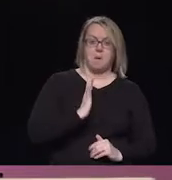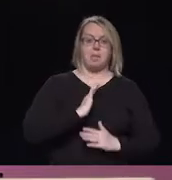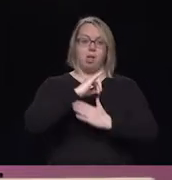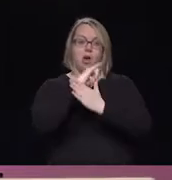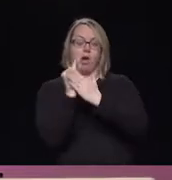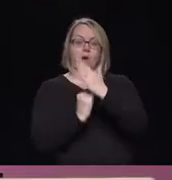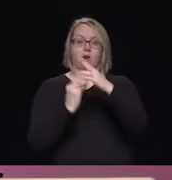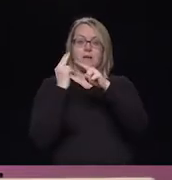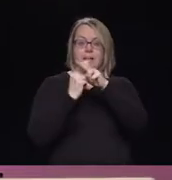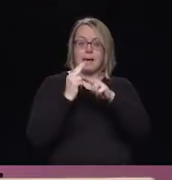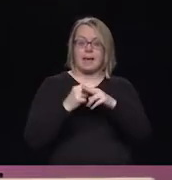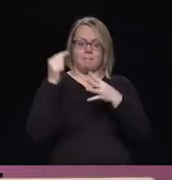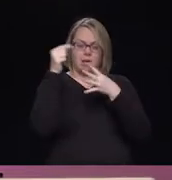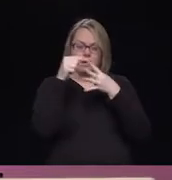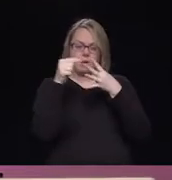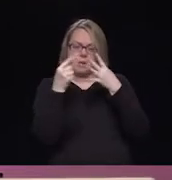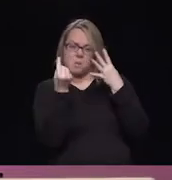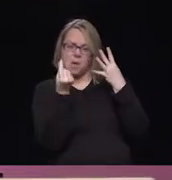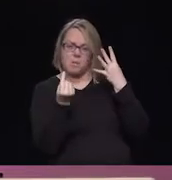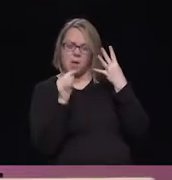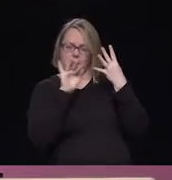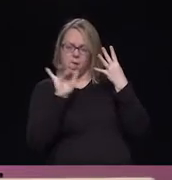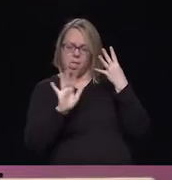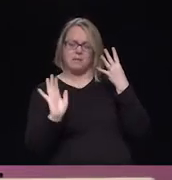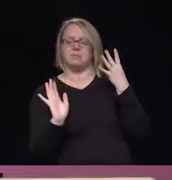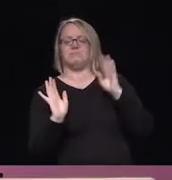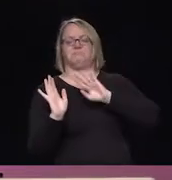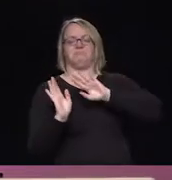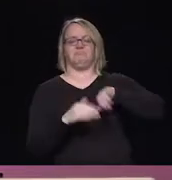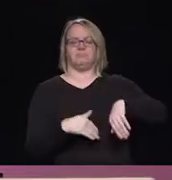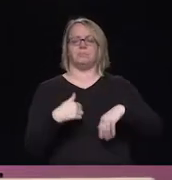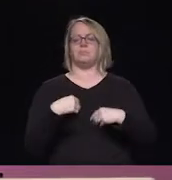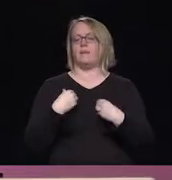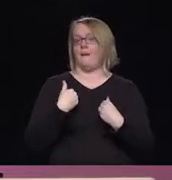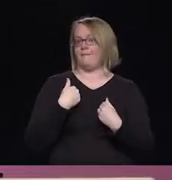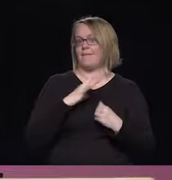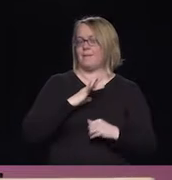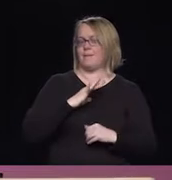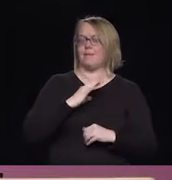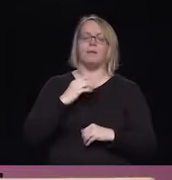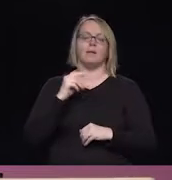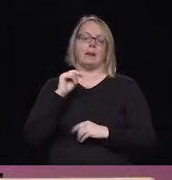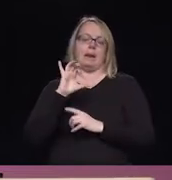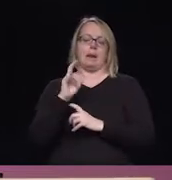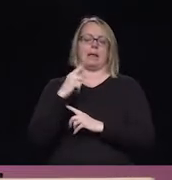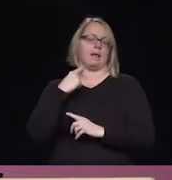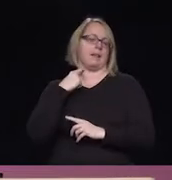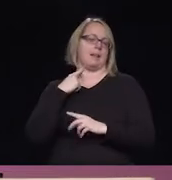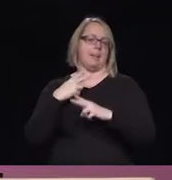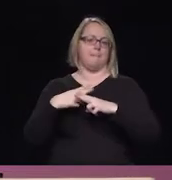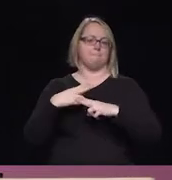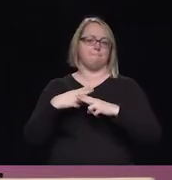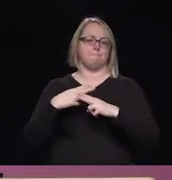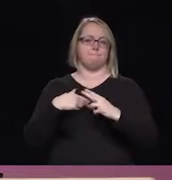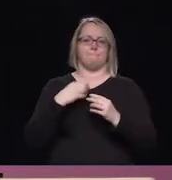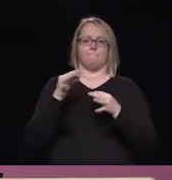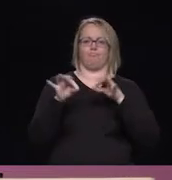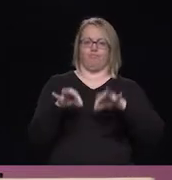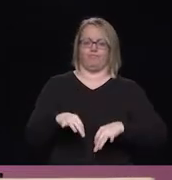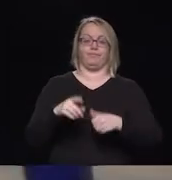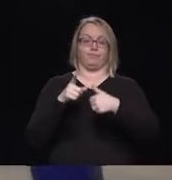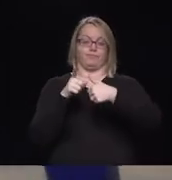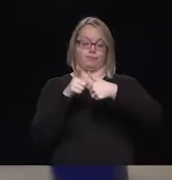use. You've got some flat brushes brushes here. Basically they're flat square brushes. You can buy